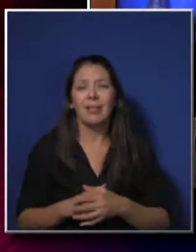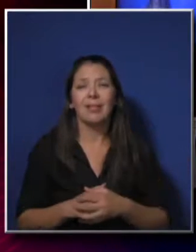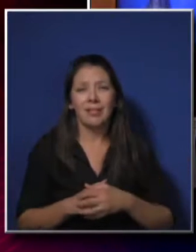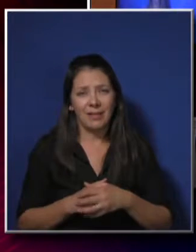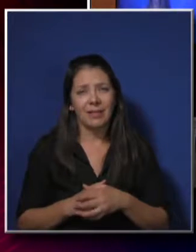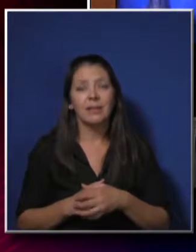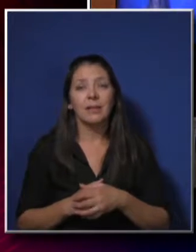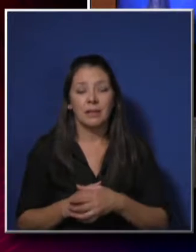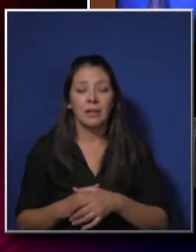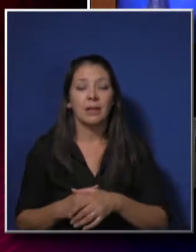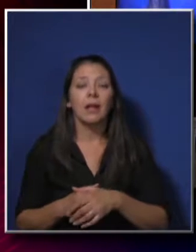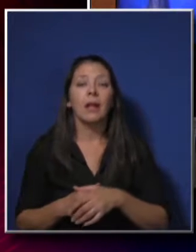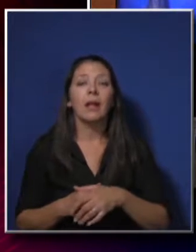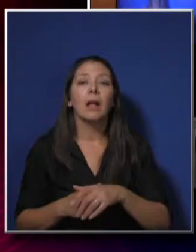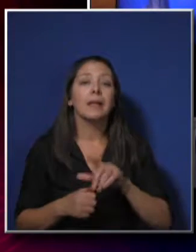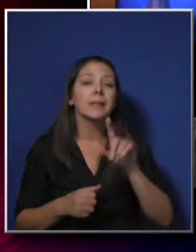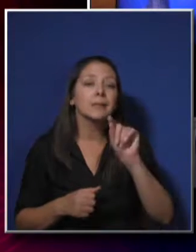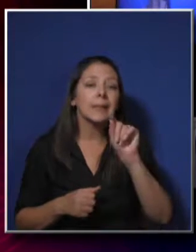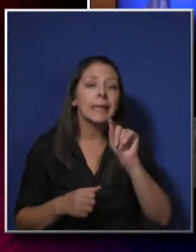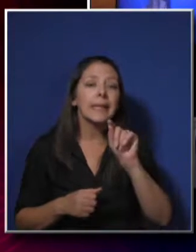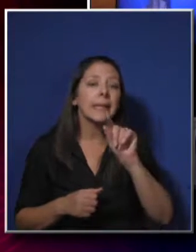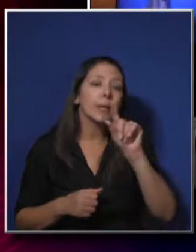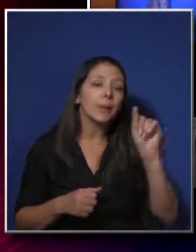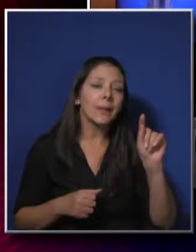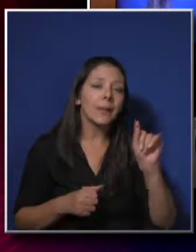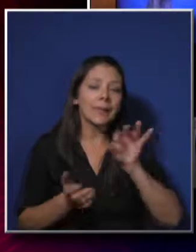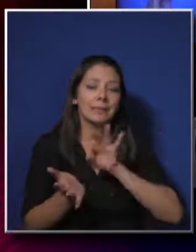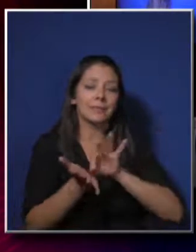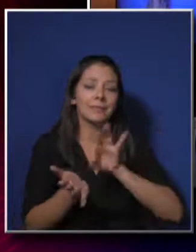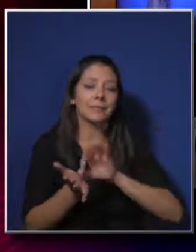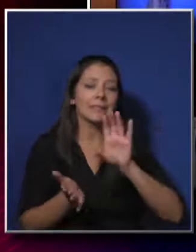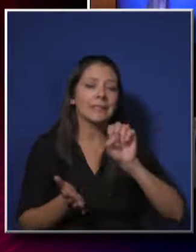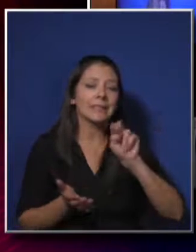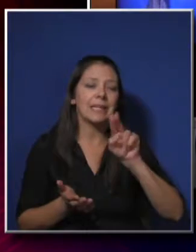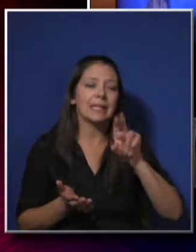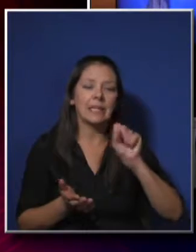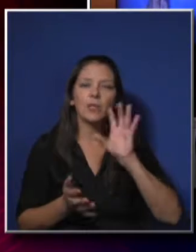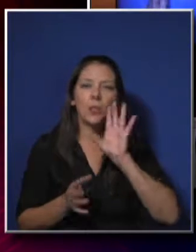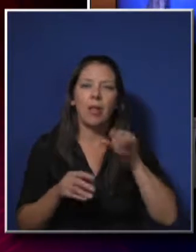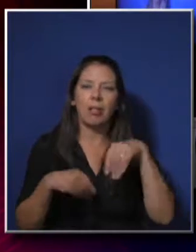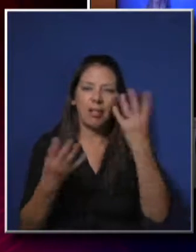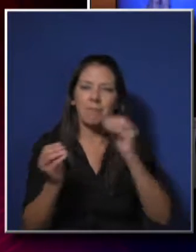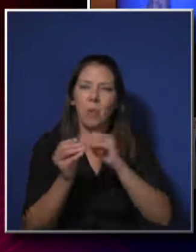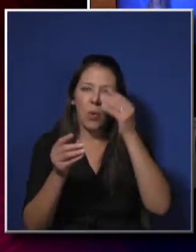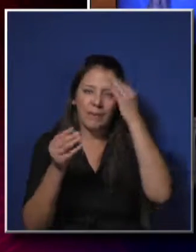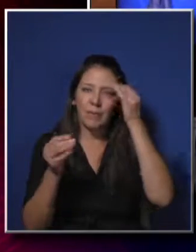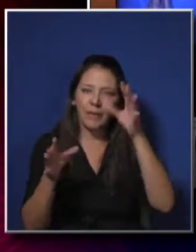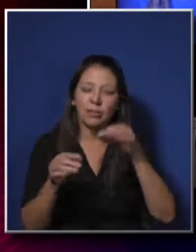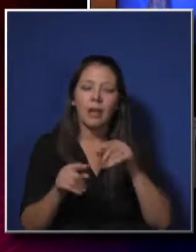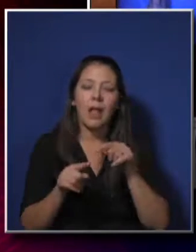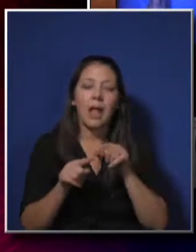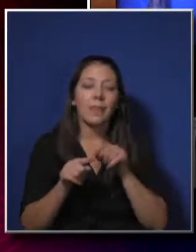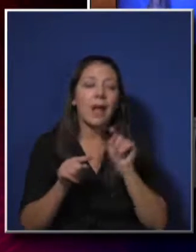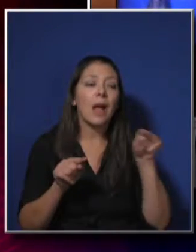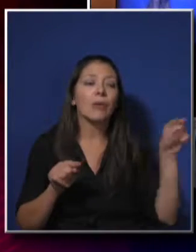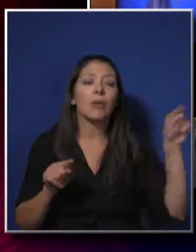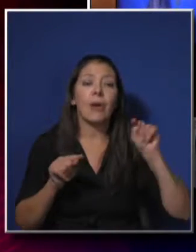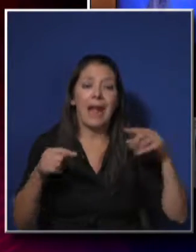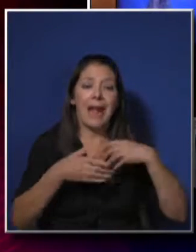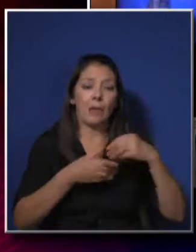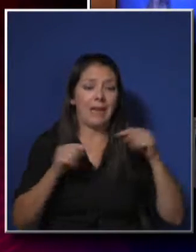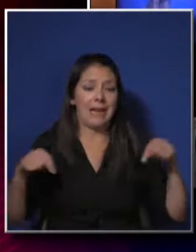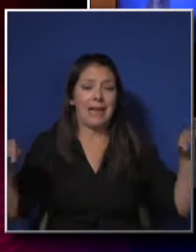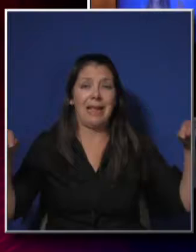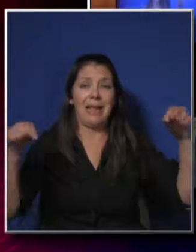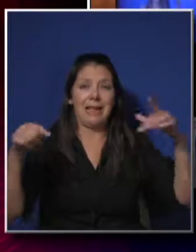And I'm sure the 2020 census will give us more information, while the other outlying areas tend to recede and get smaller with